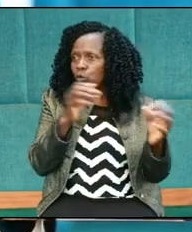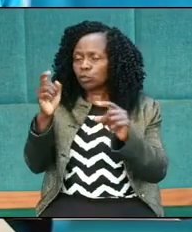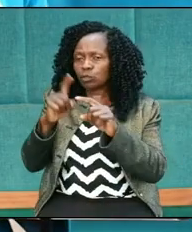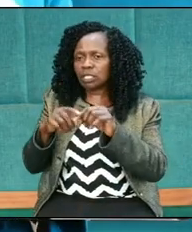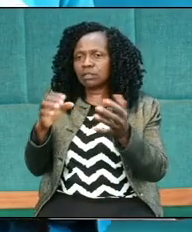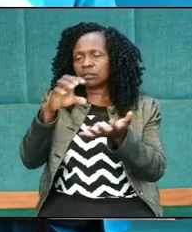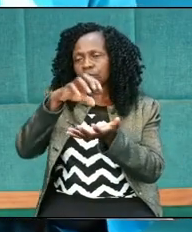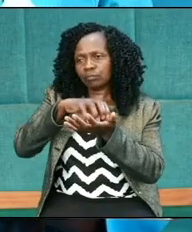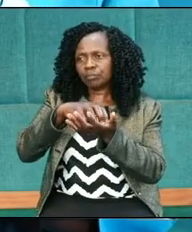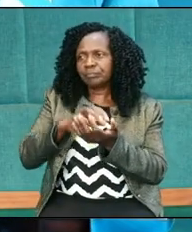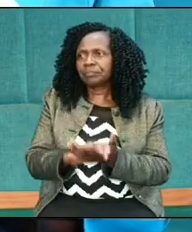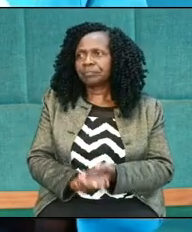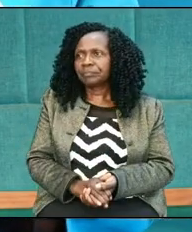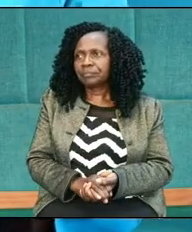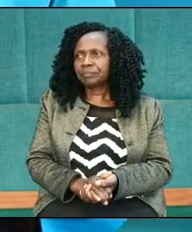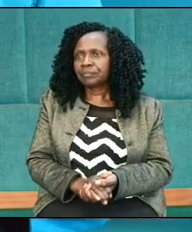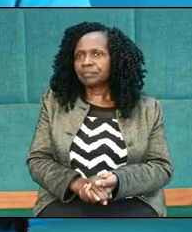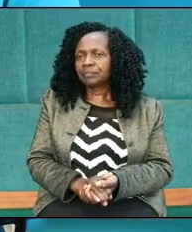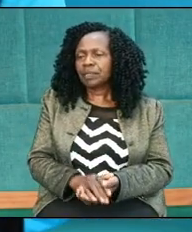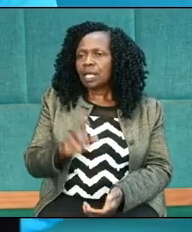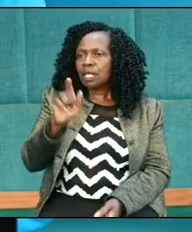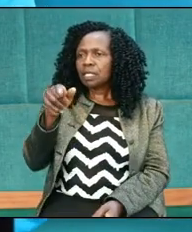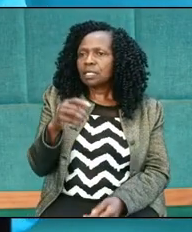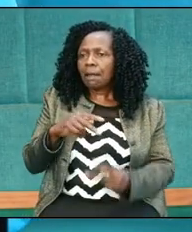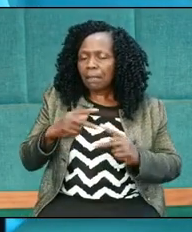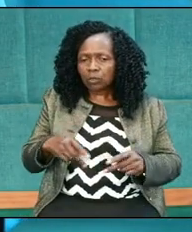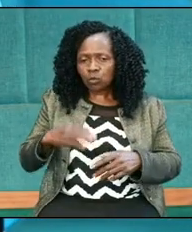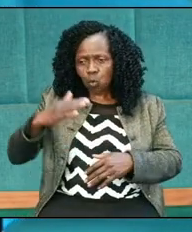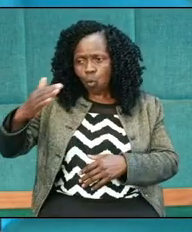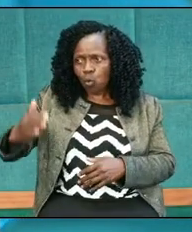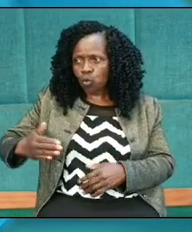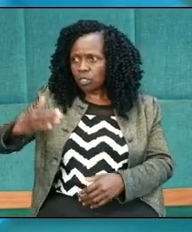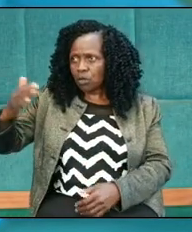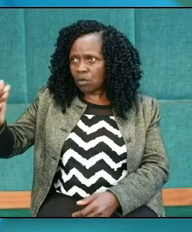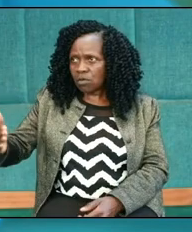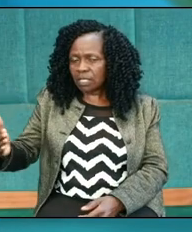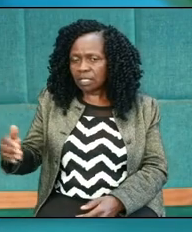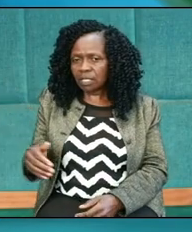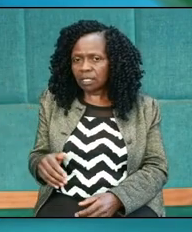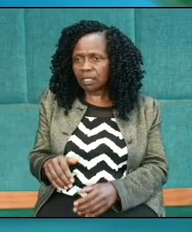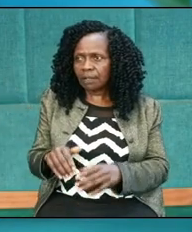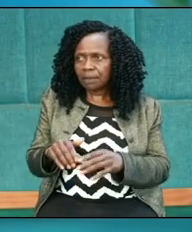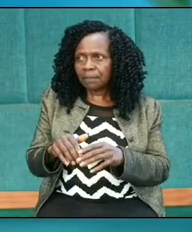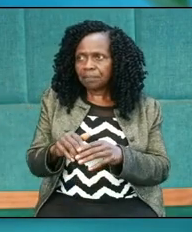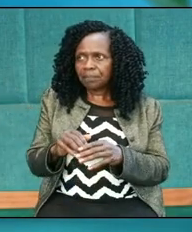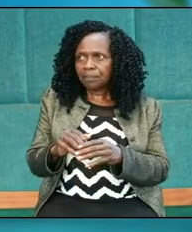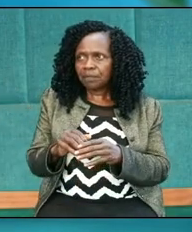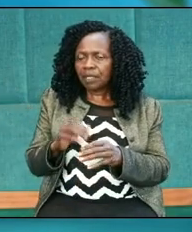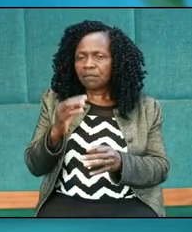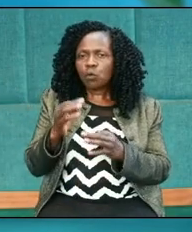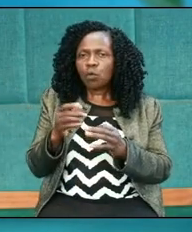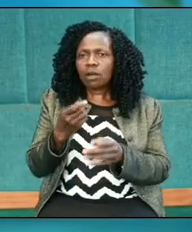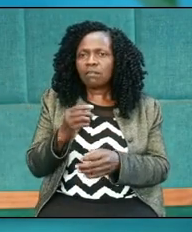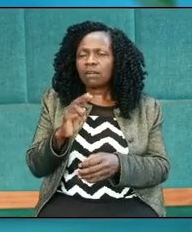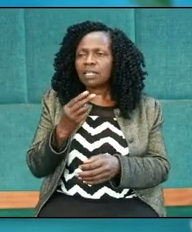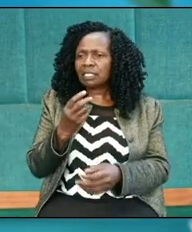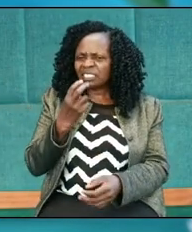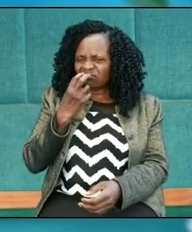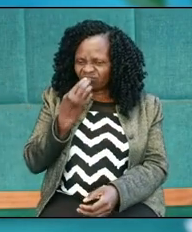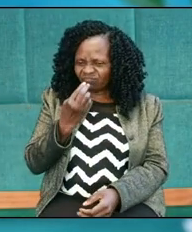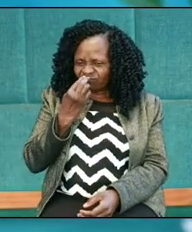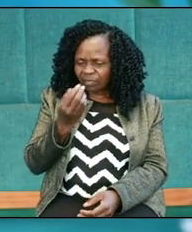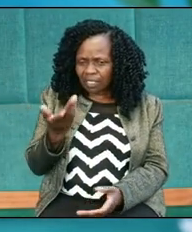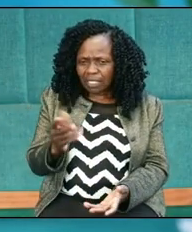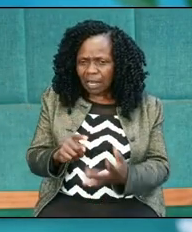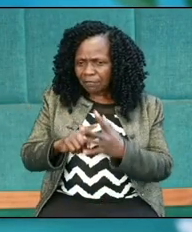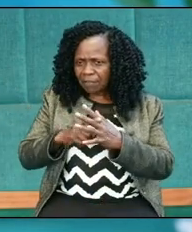that. Yes, and there's this guy who is always, he only needs to pass somewhere where somebody's sneezing and they pick